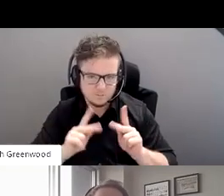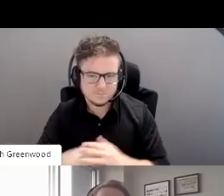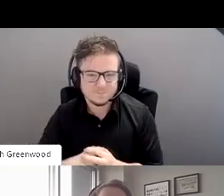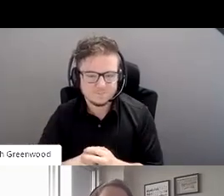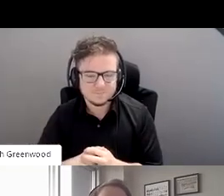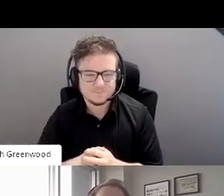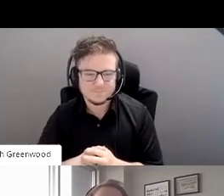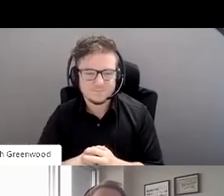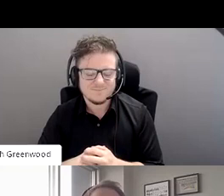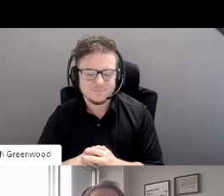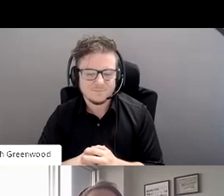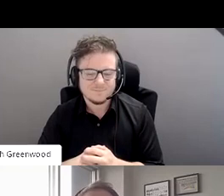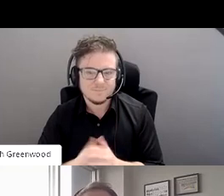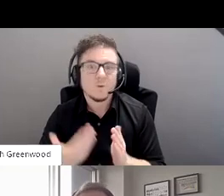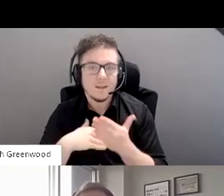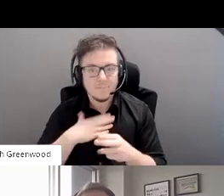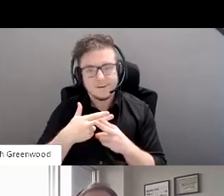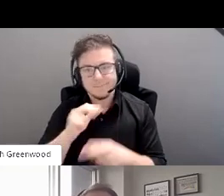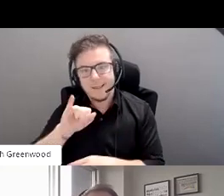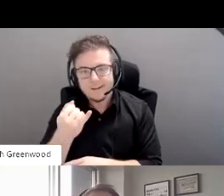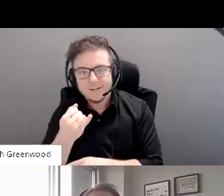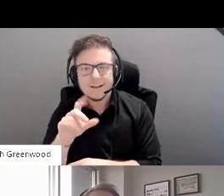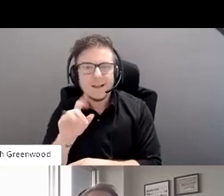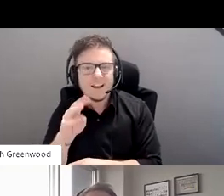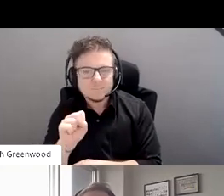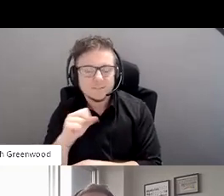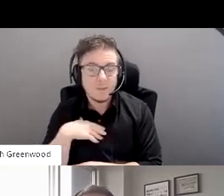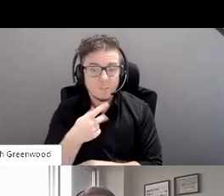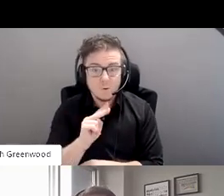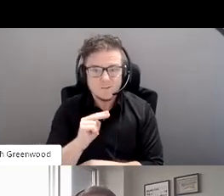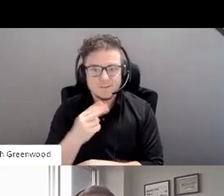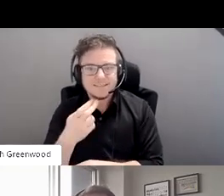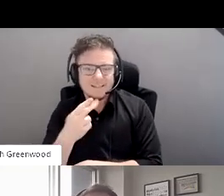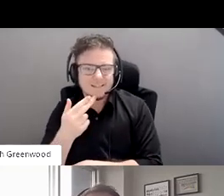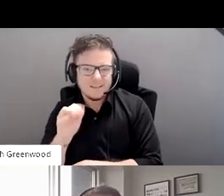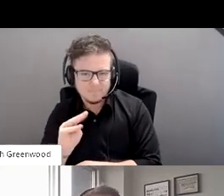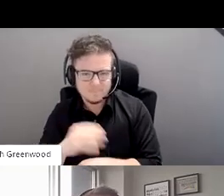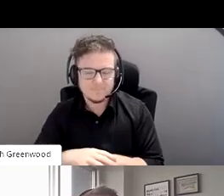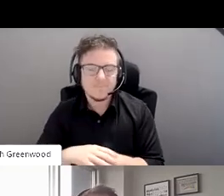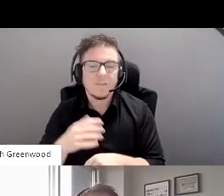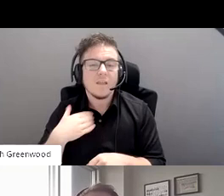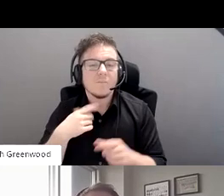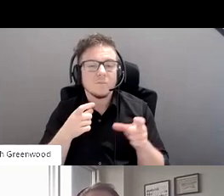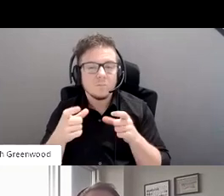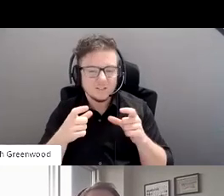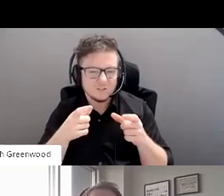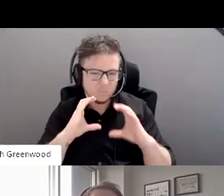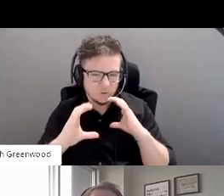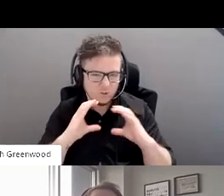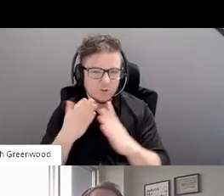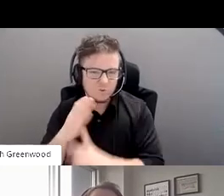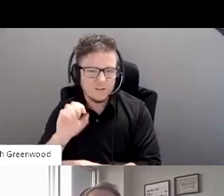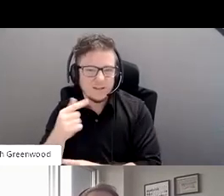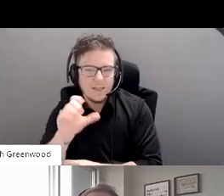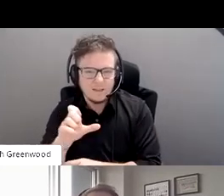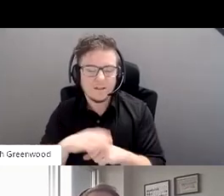So as mentioned, my name is AJ Adams, pronouns he, him. I'm the manager of communications at Egale Canada. I hold a